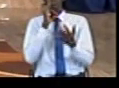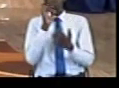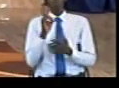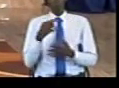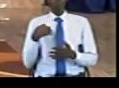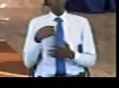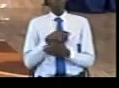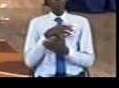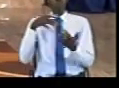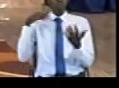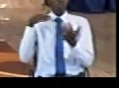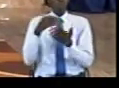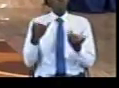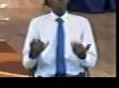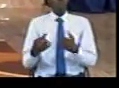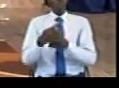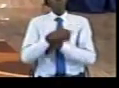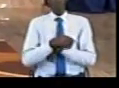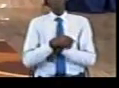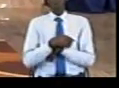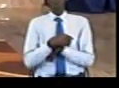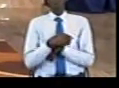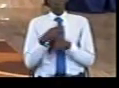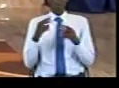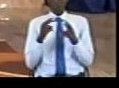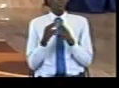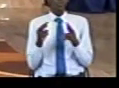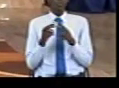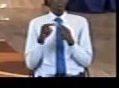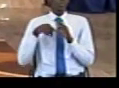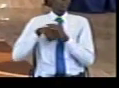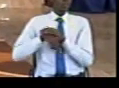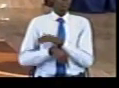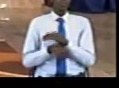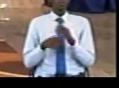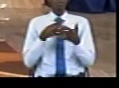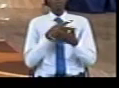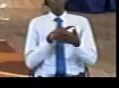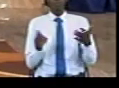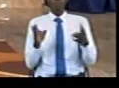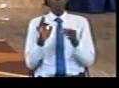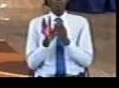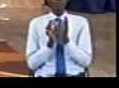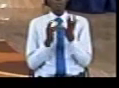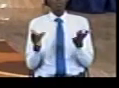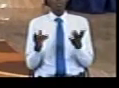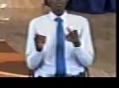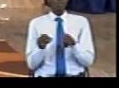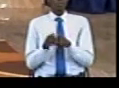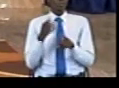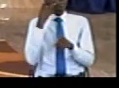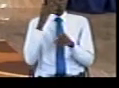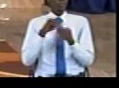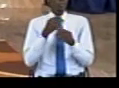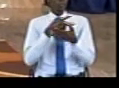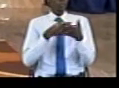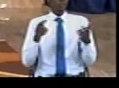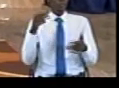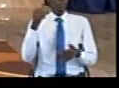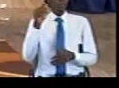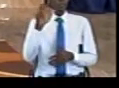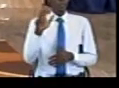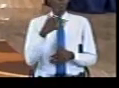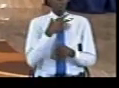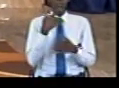Very deep verses, extensive verses indeed. As you come back to verse 13, it says, now